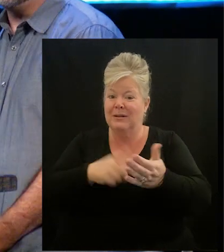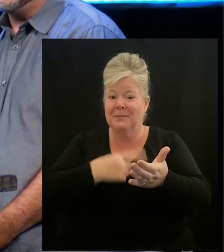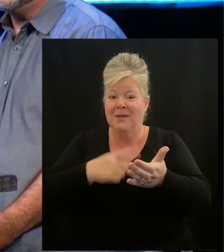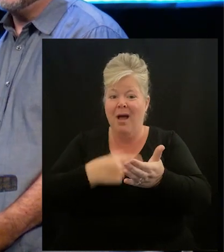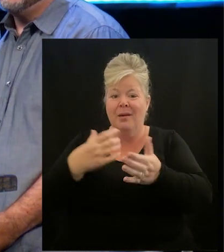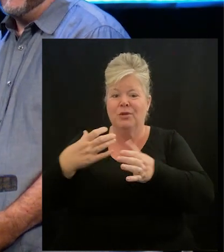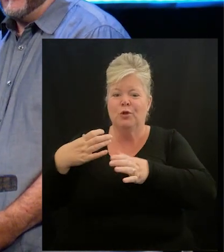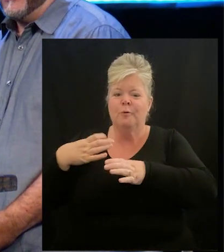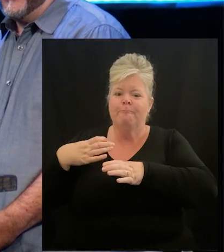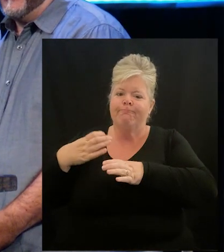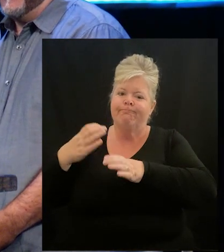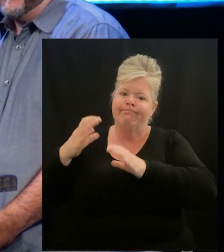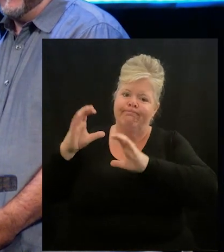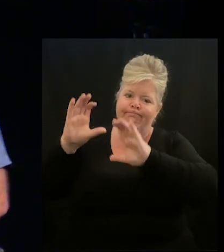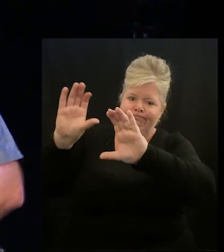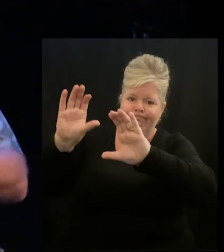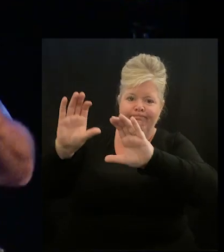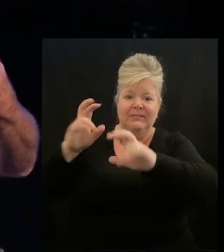do sometimes.